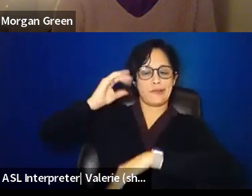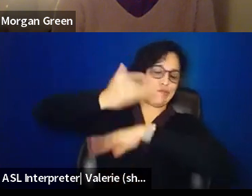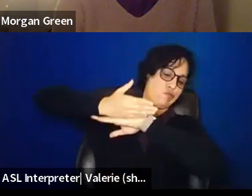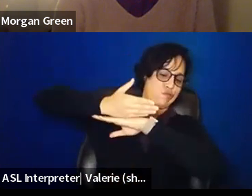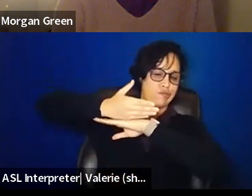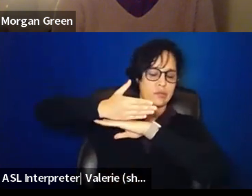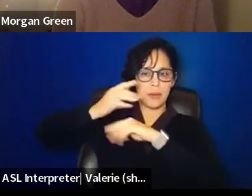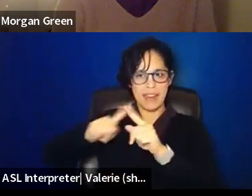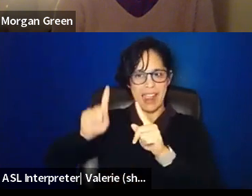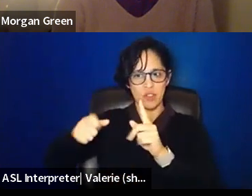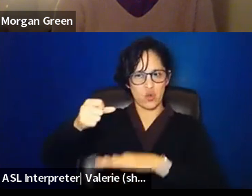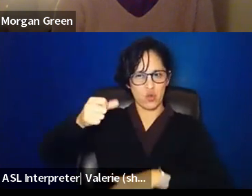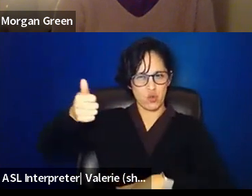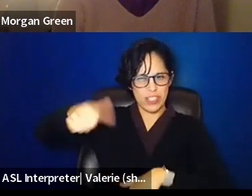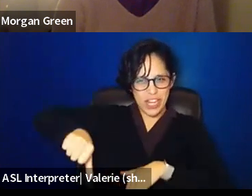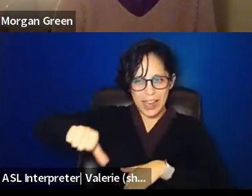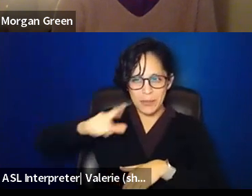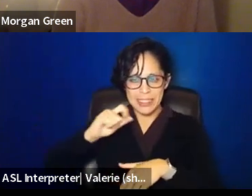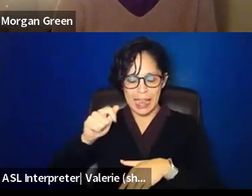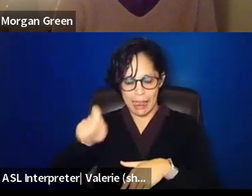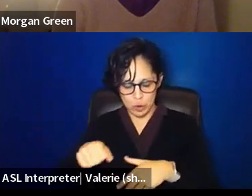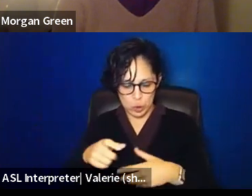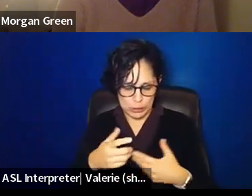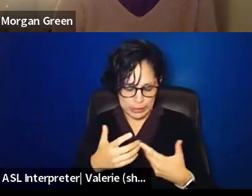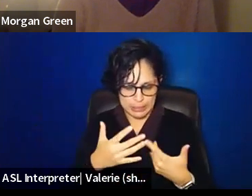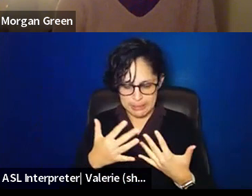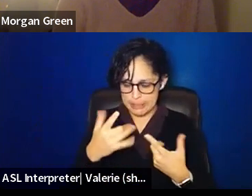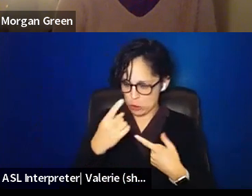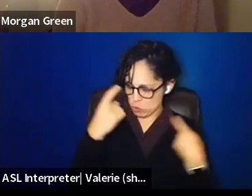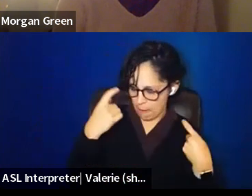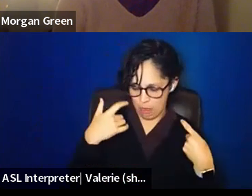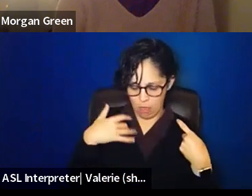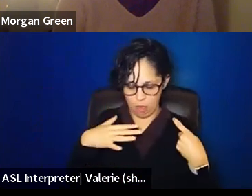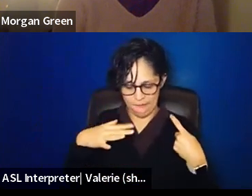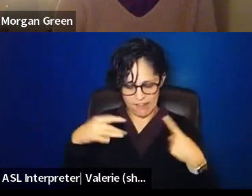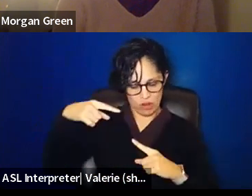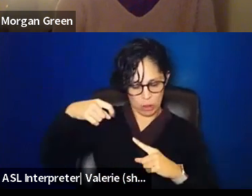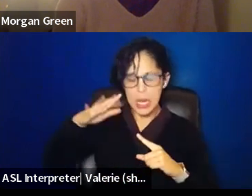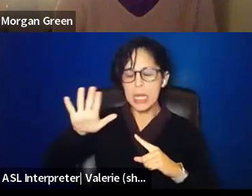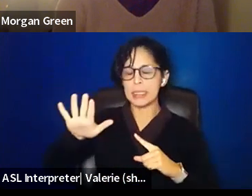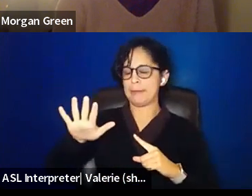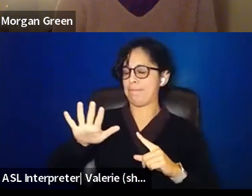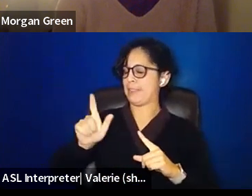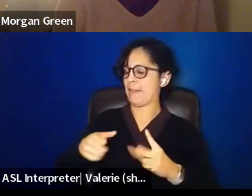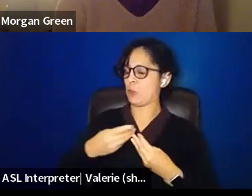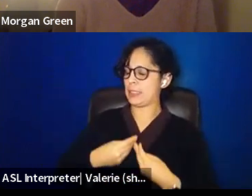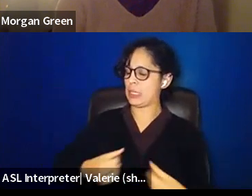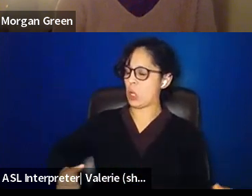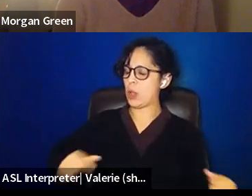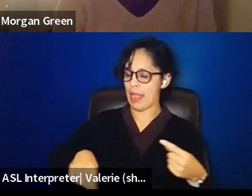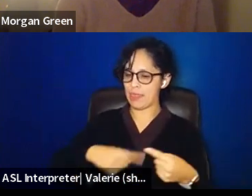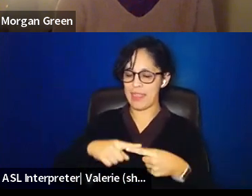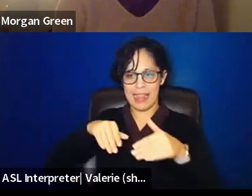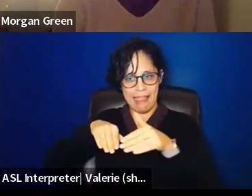know, scab over because of the wound and let that heal, but then I will enter the same room with open-heartedness, so